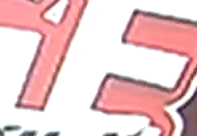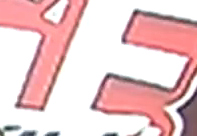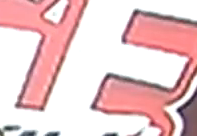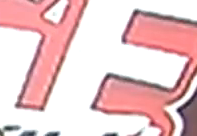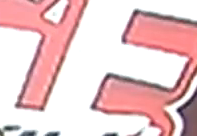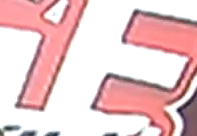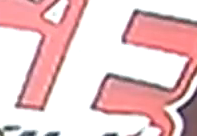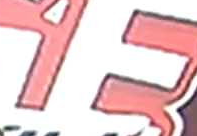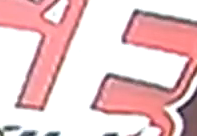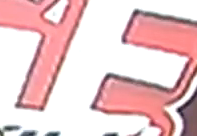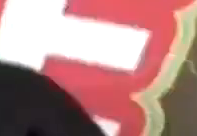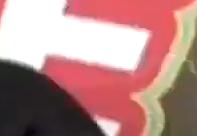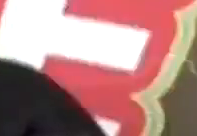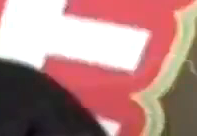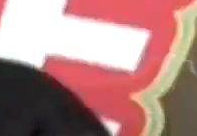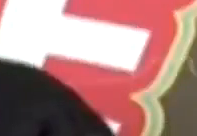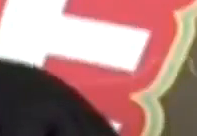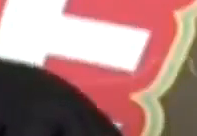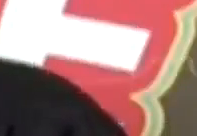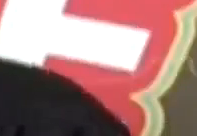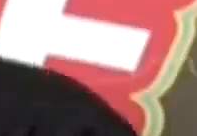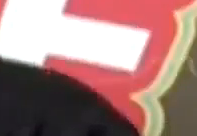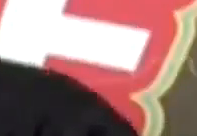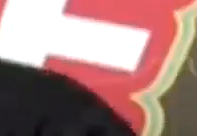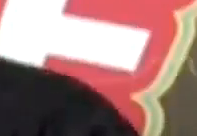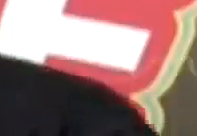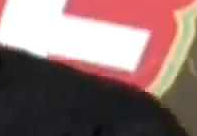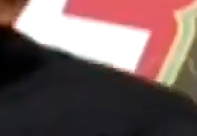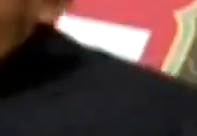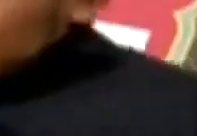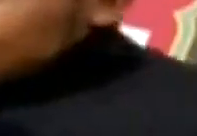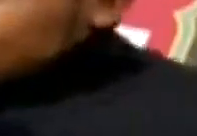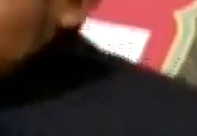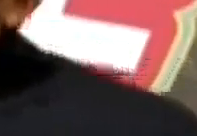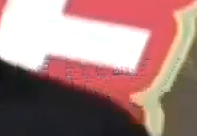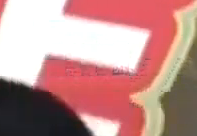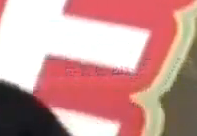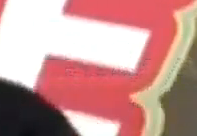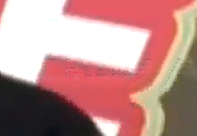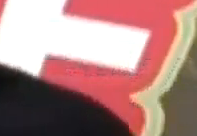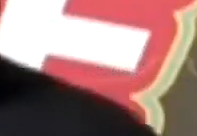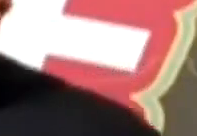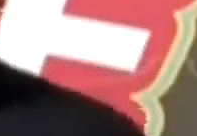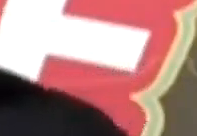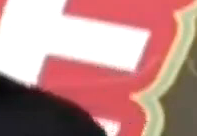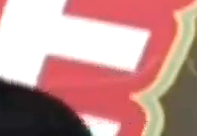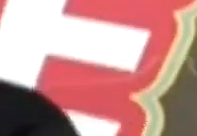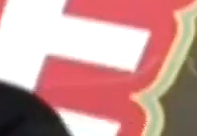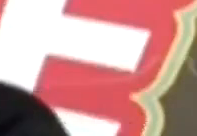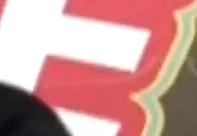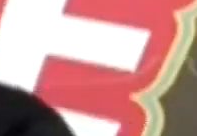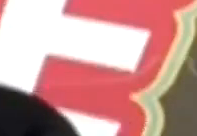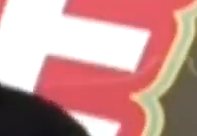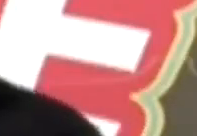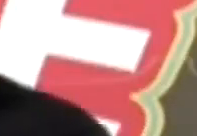500,000 shillings. Now, the weekly draw has so far produced 10 winners, each pocketing 500,000 shillings, while the